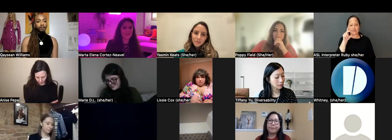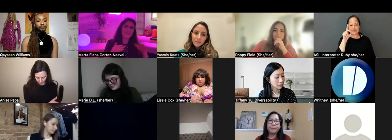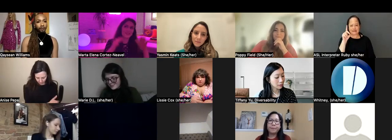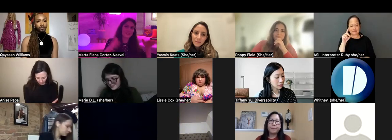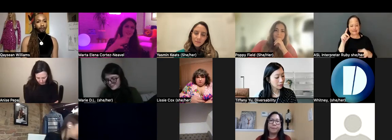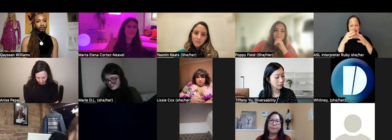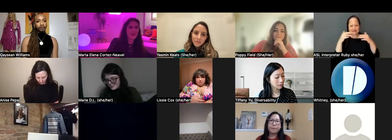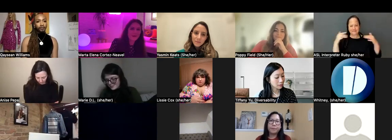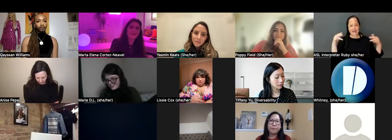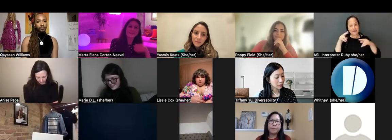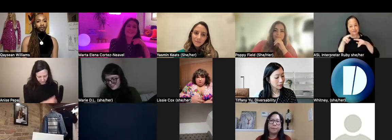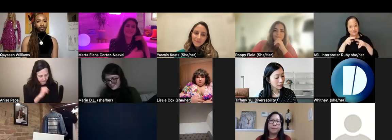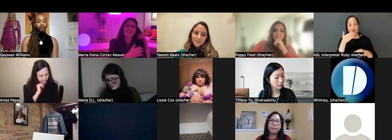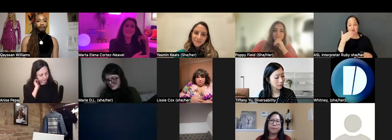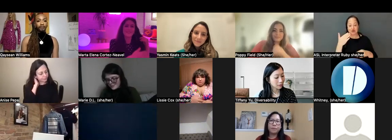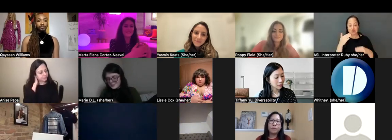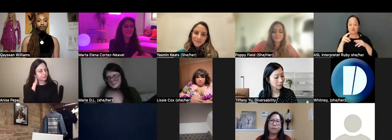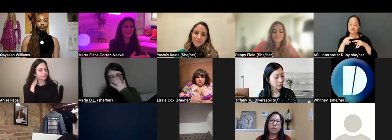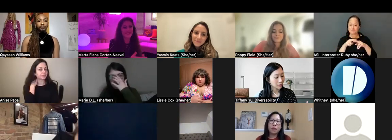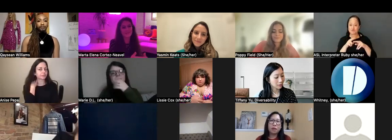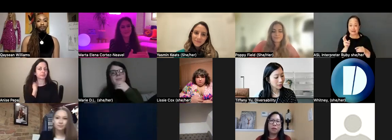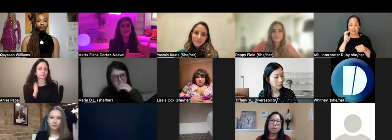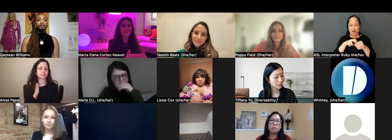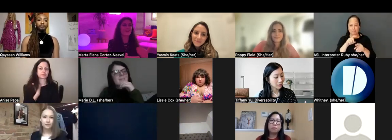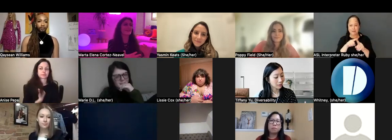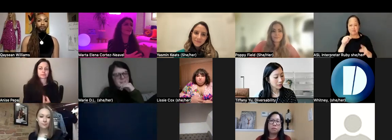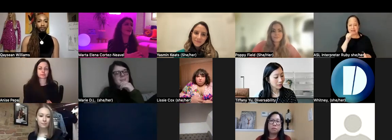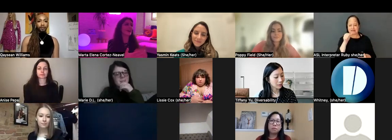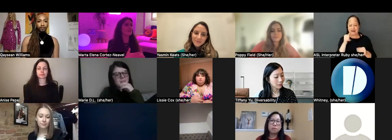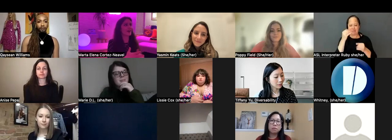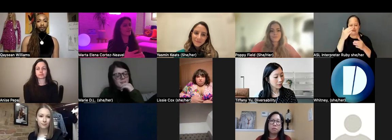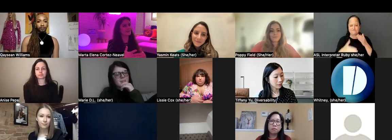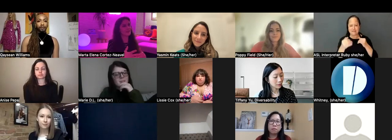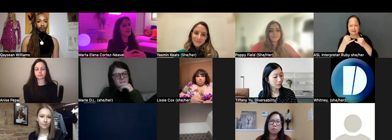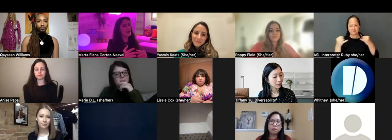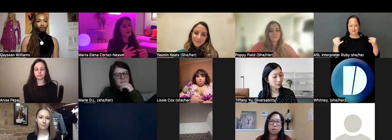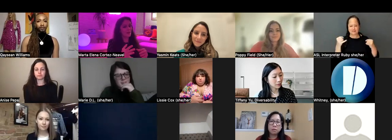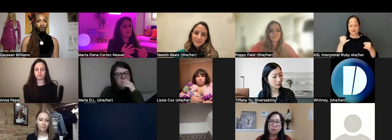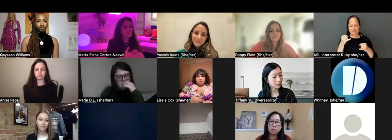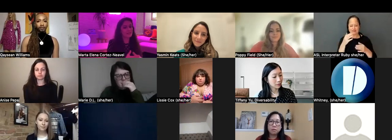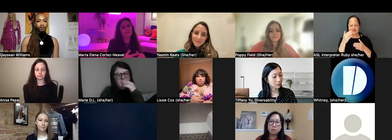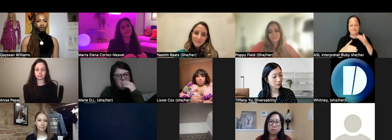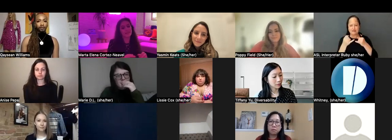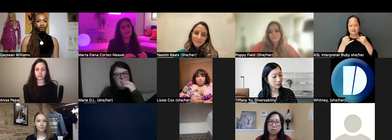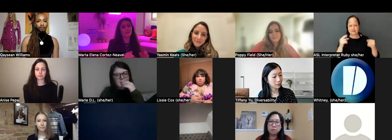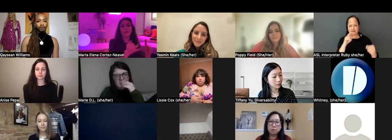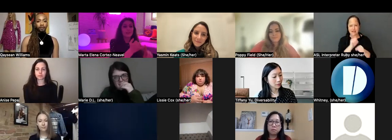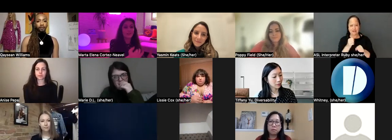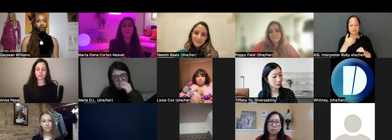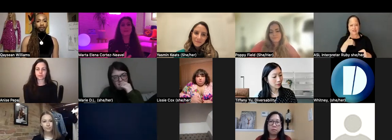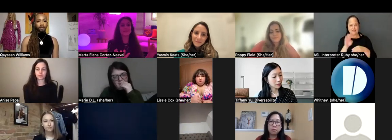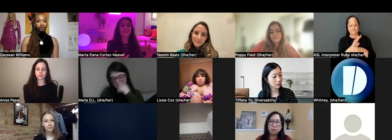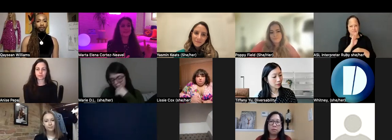which is a good train to hop on, but it's not the finish line. The finish line is actually having businesses and